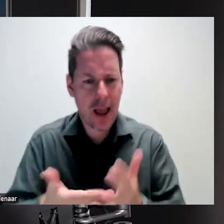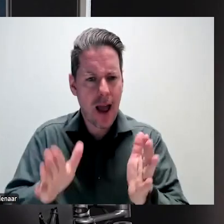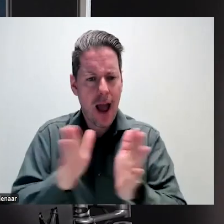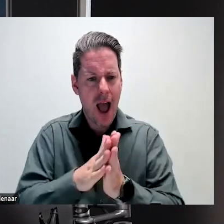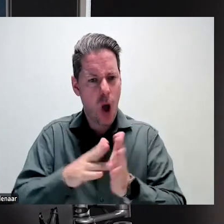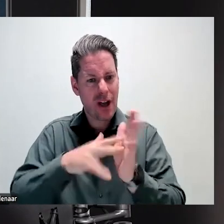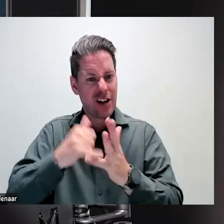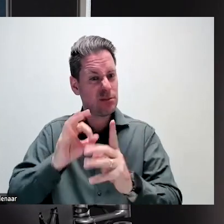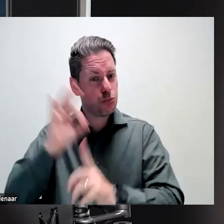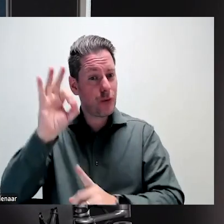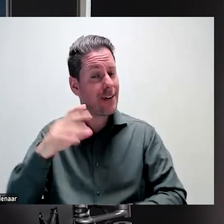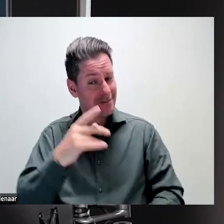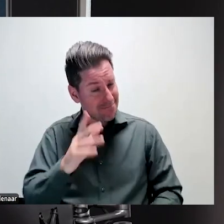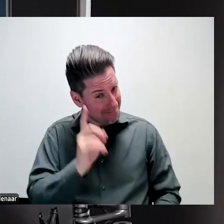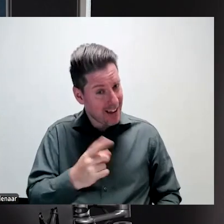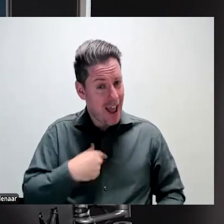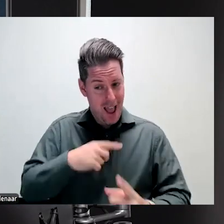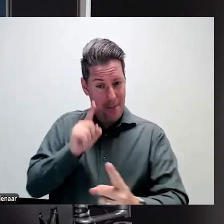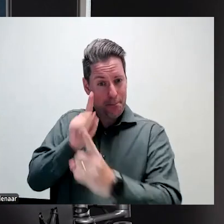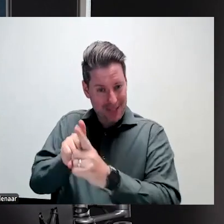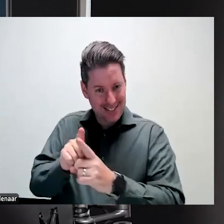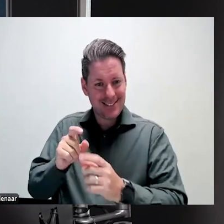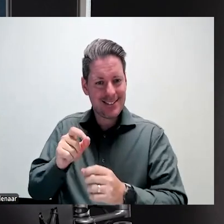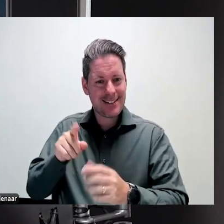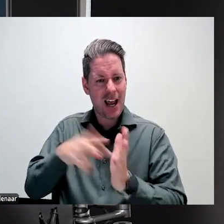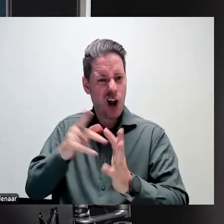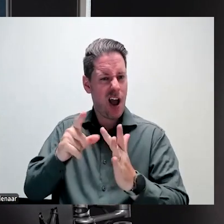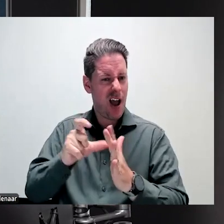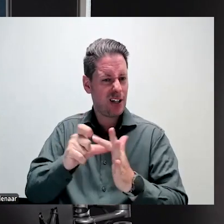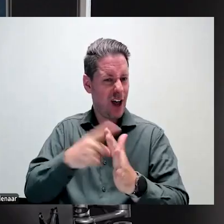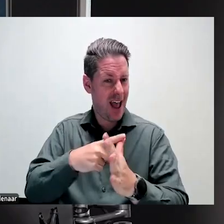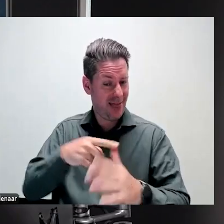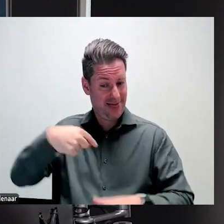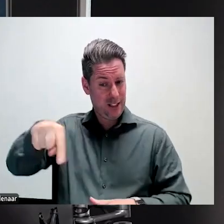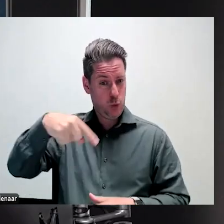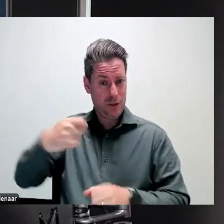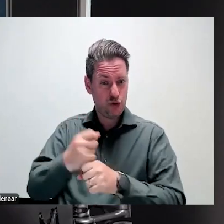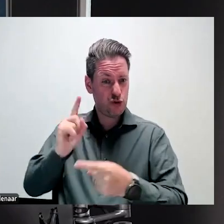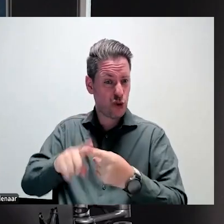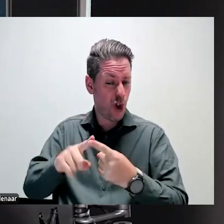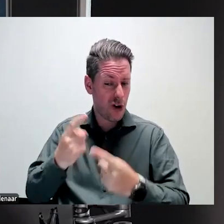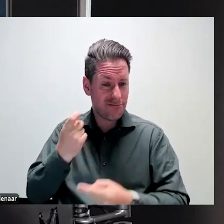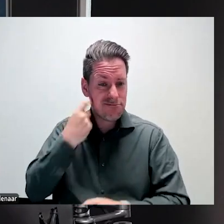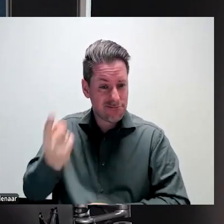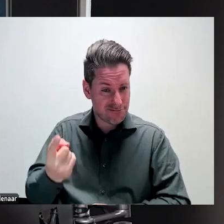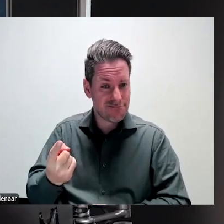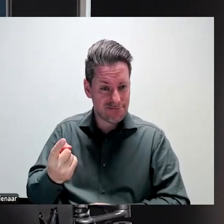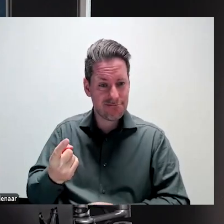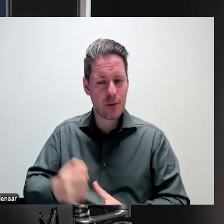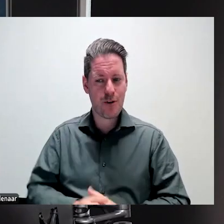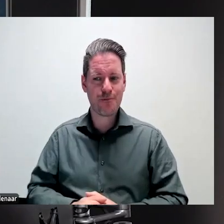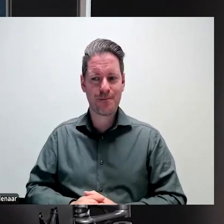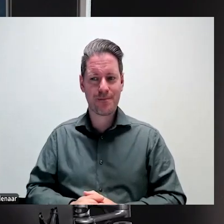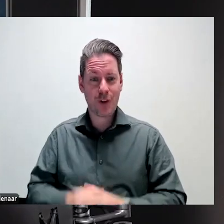week in Geelong, the day after this program. I hope they listen to this program